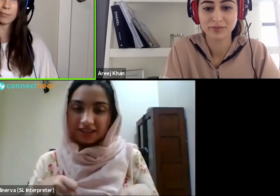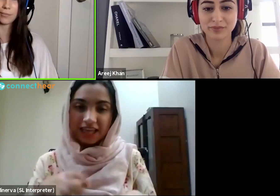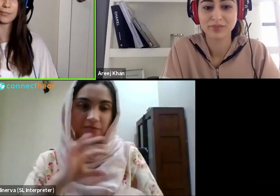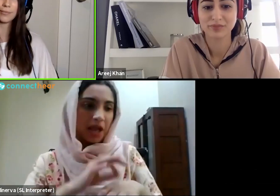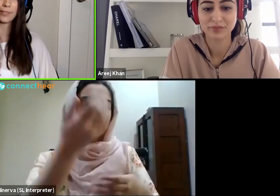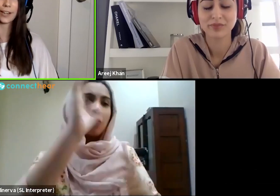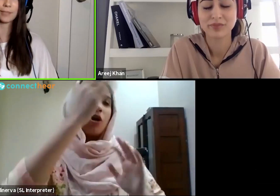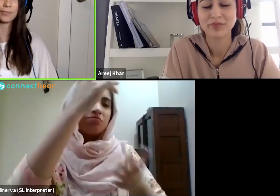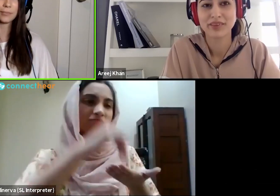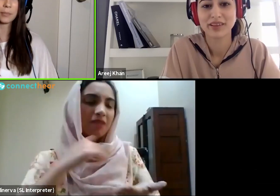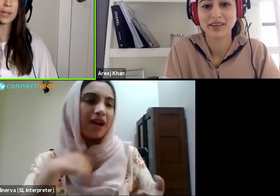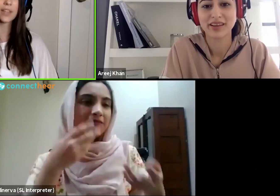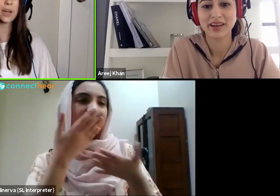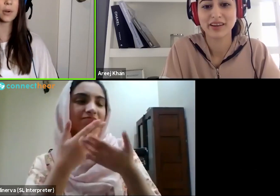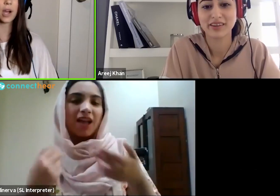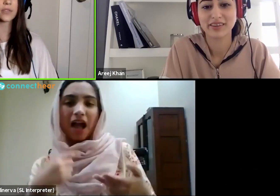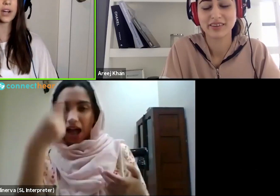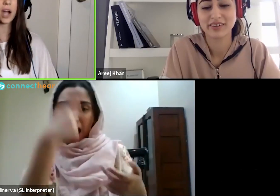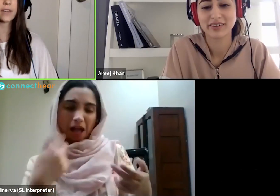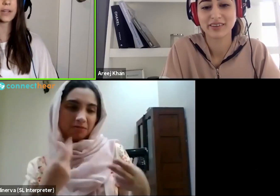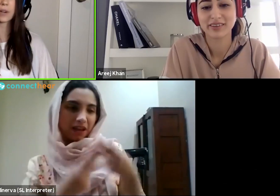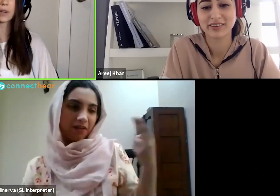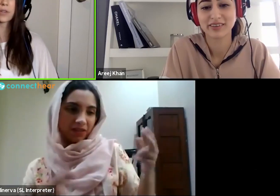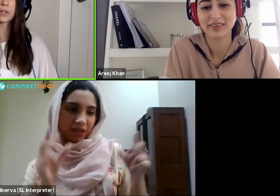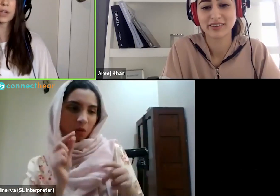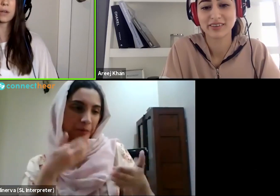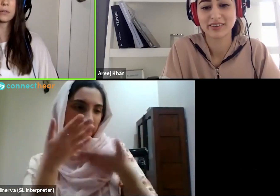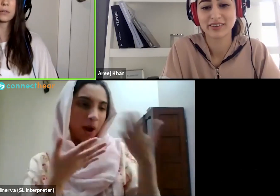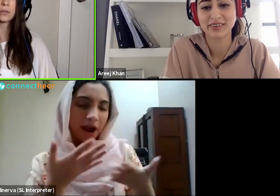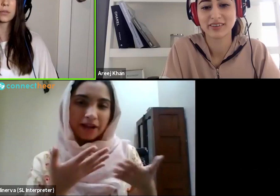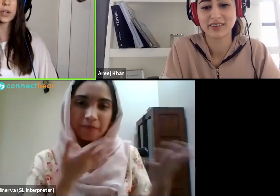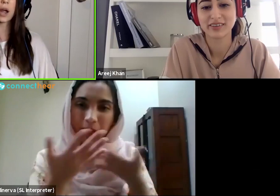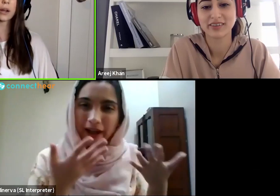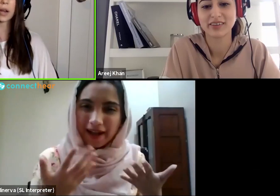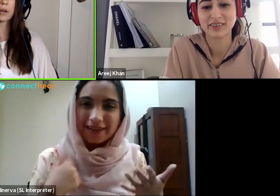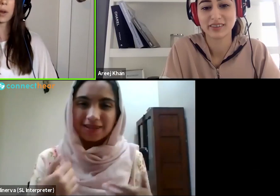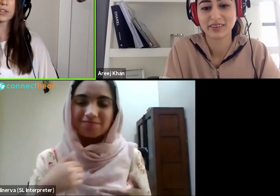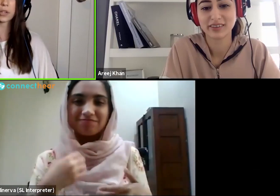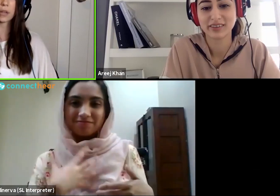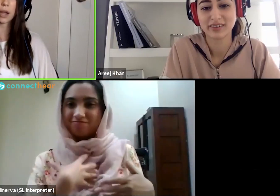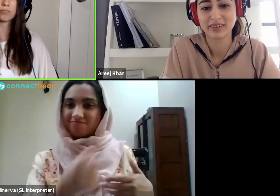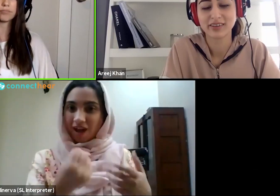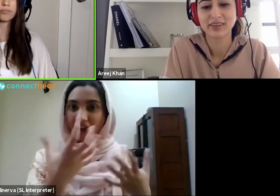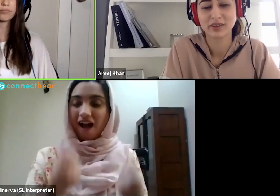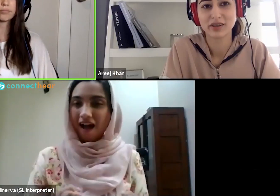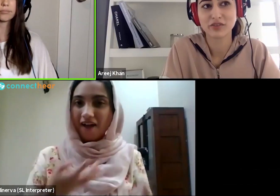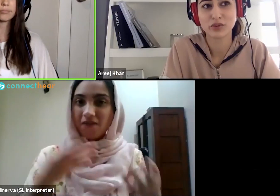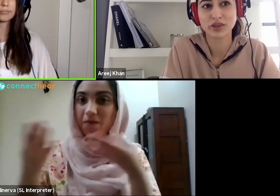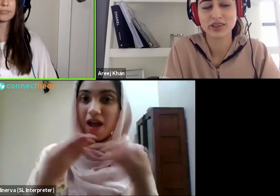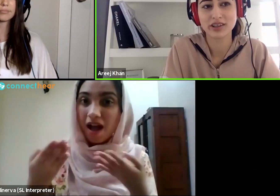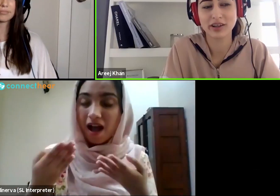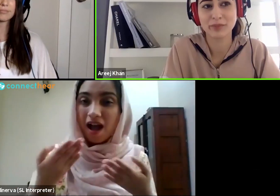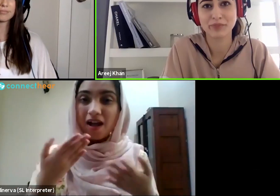tonight, because if you come across very confident and very sure of yourself, they're not going to question that.